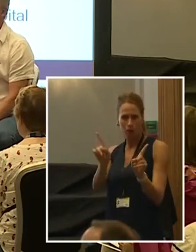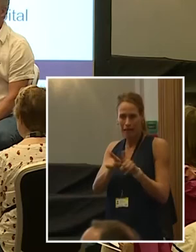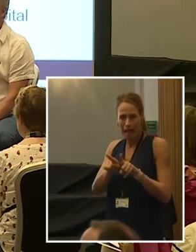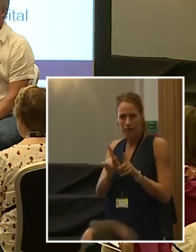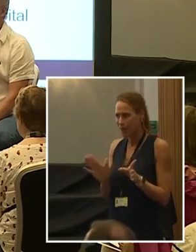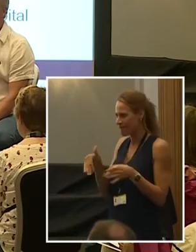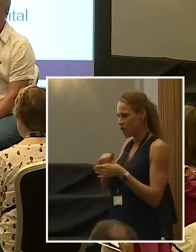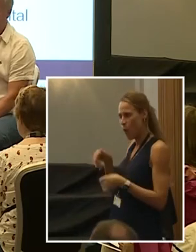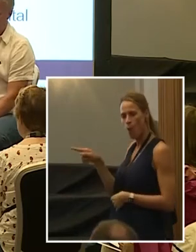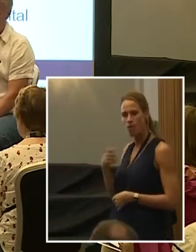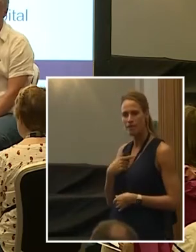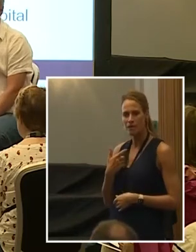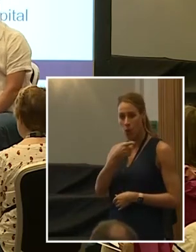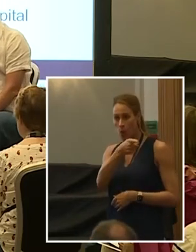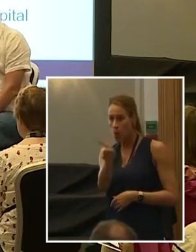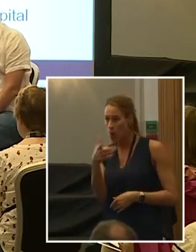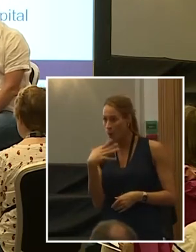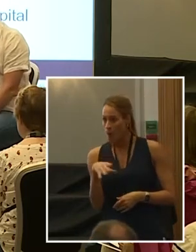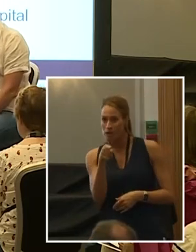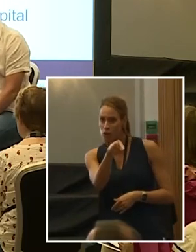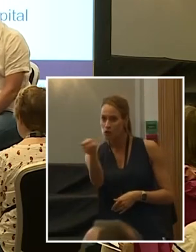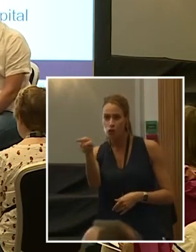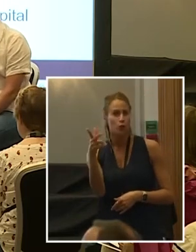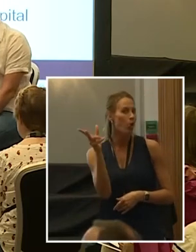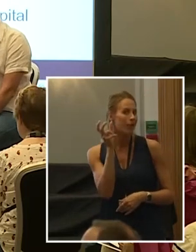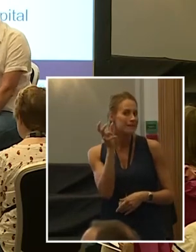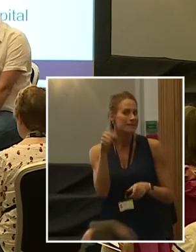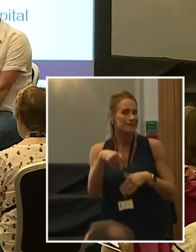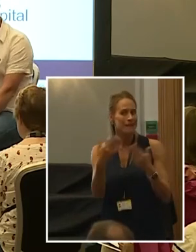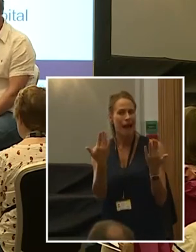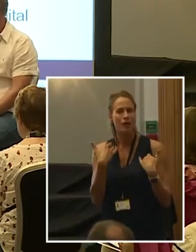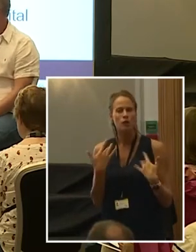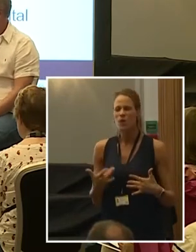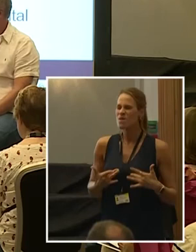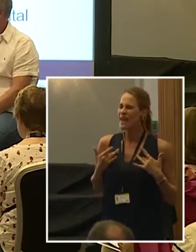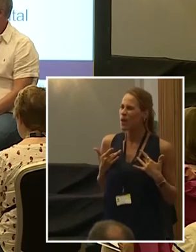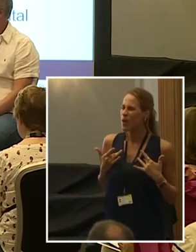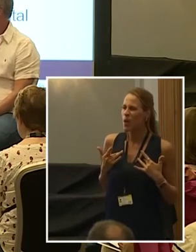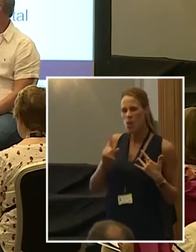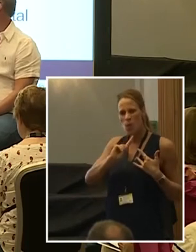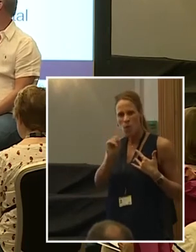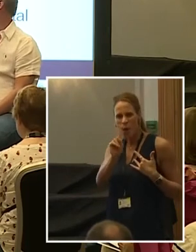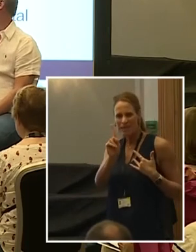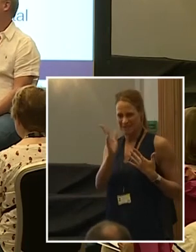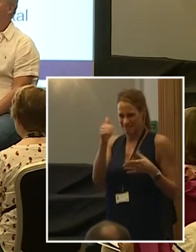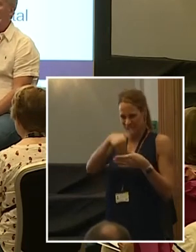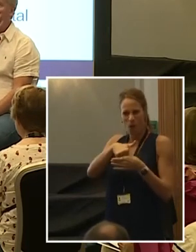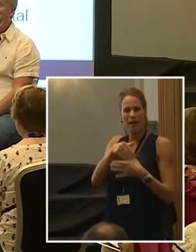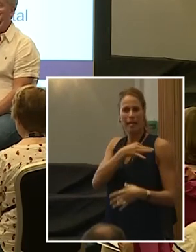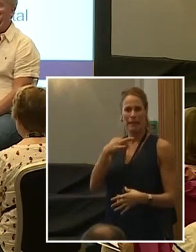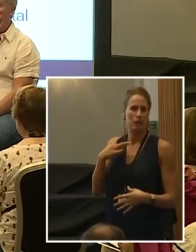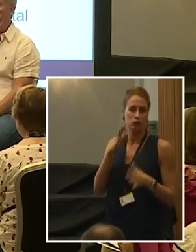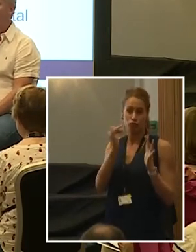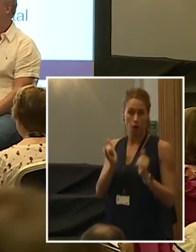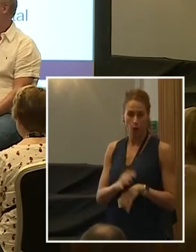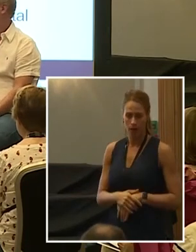really wanted everybody listening today to get a feel for life at the coalface of a clinical trial, and especially,